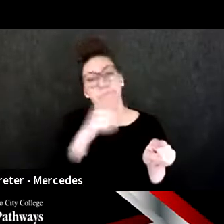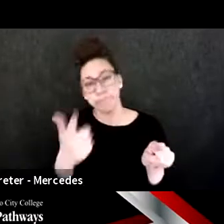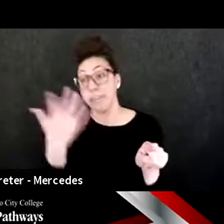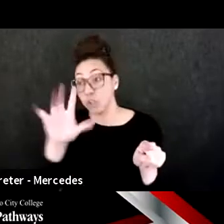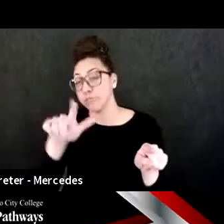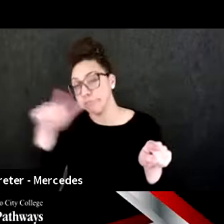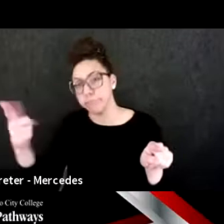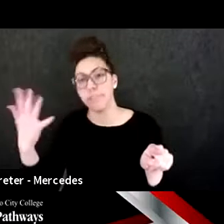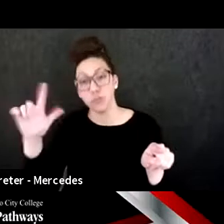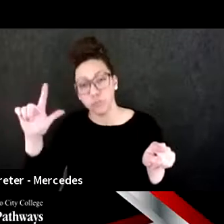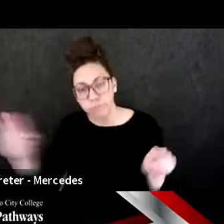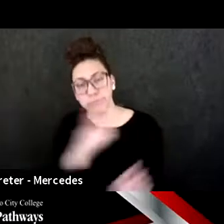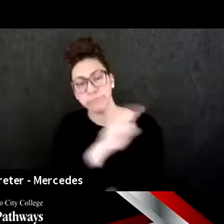proceed.